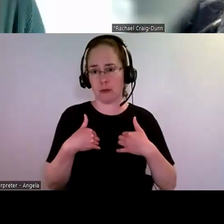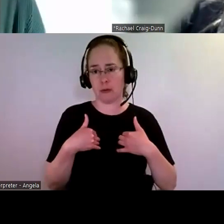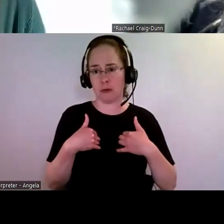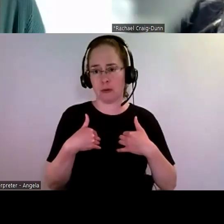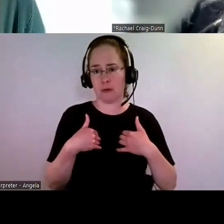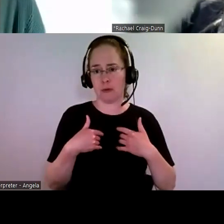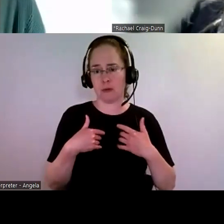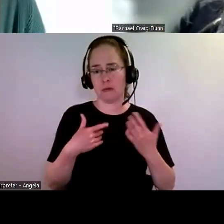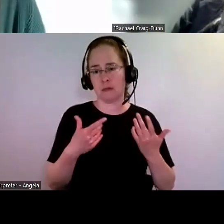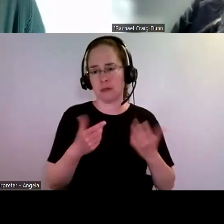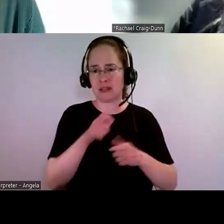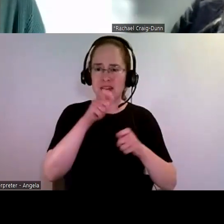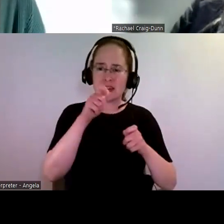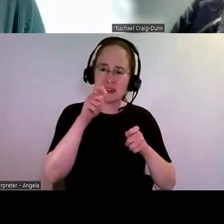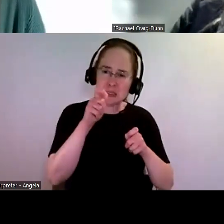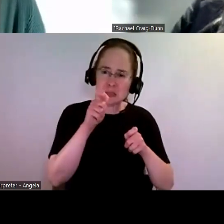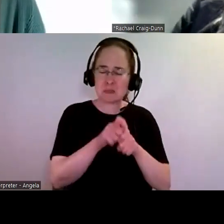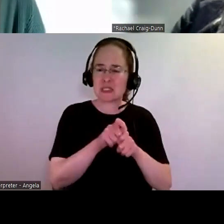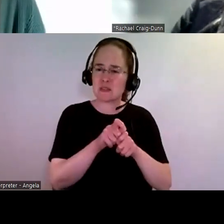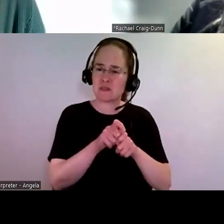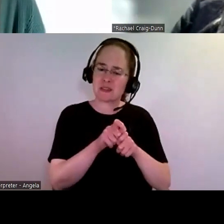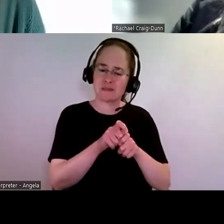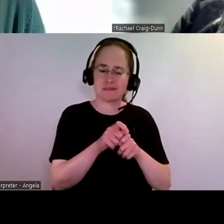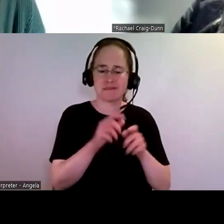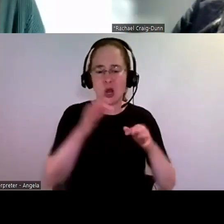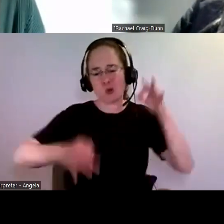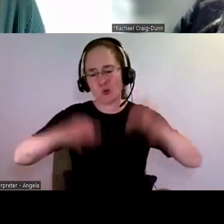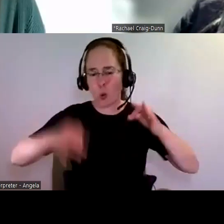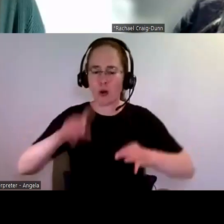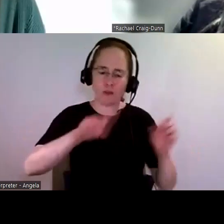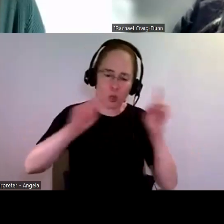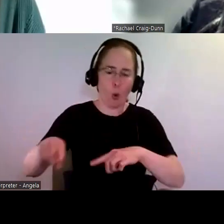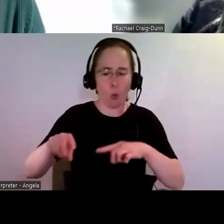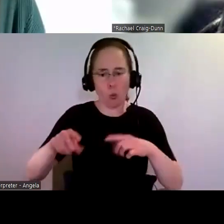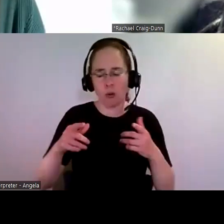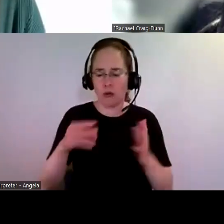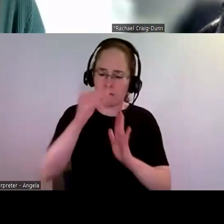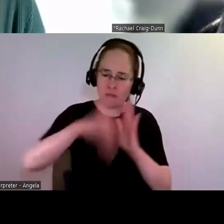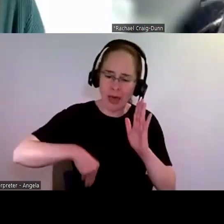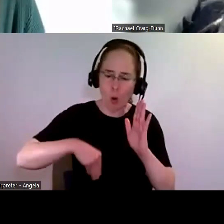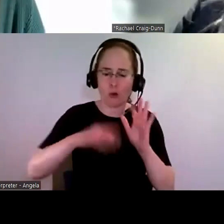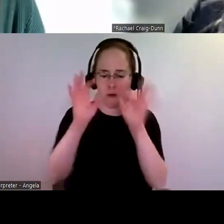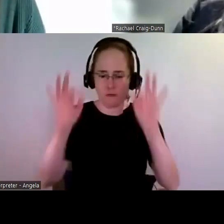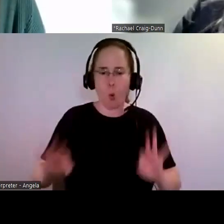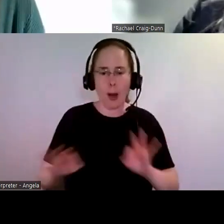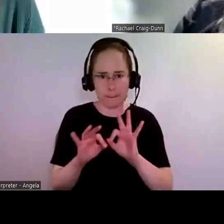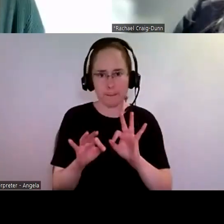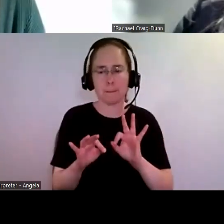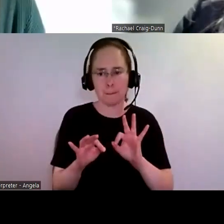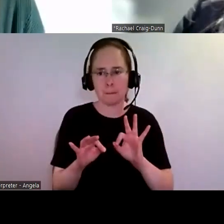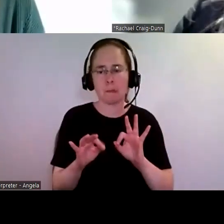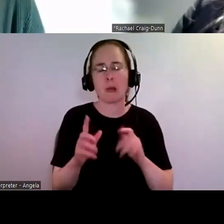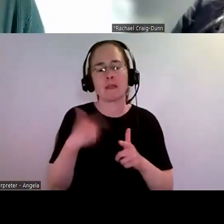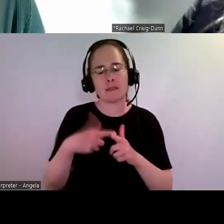you'd have to go to the court to fill out a form, and then the